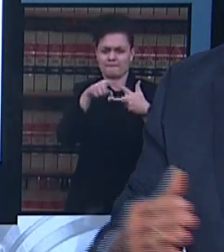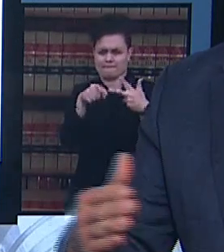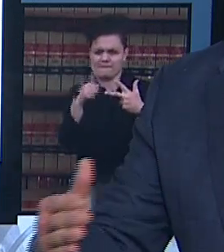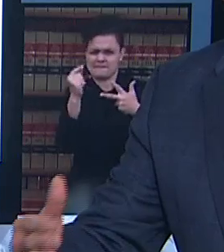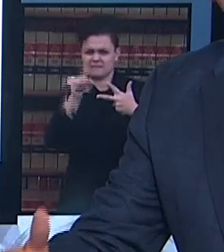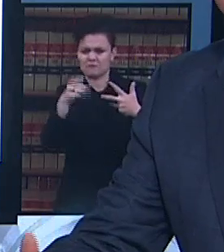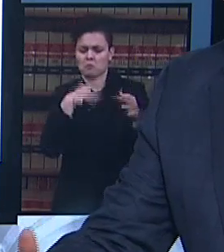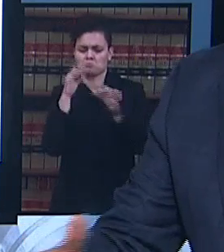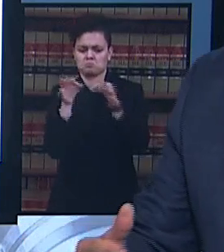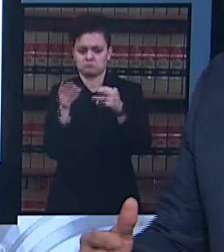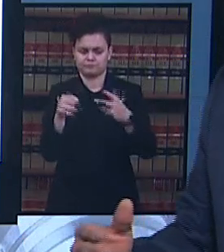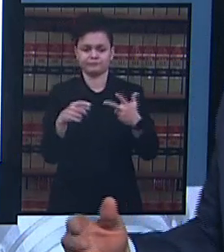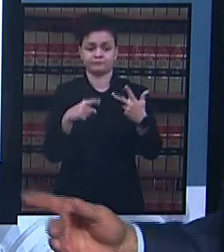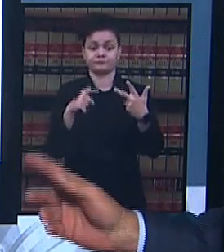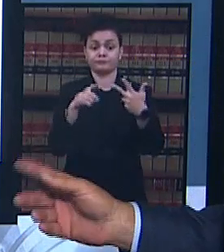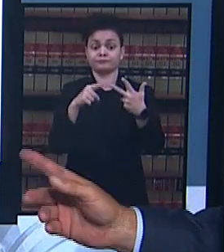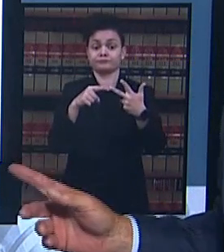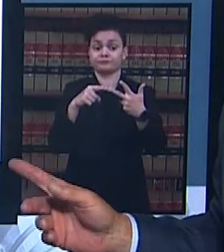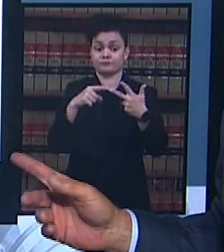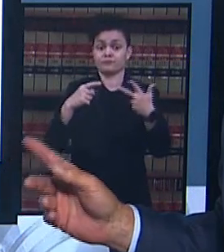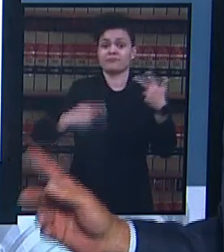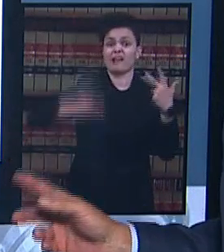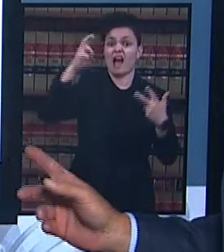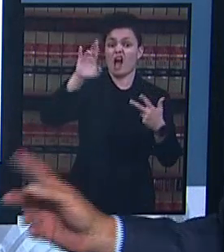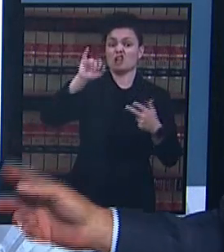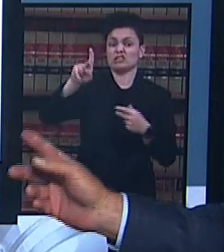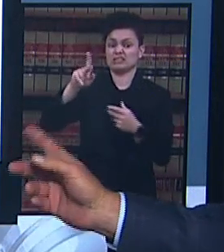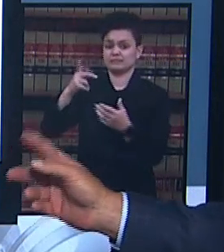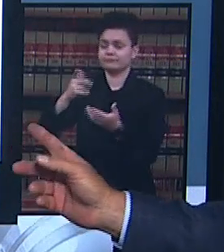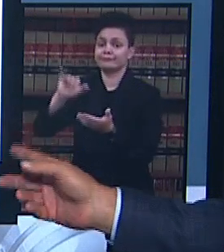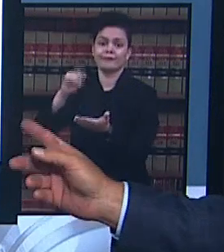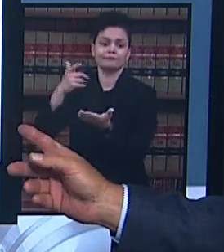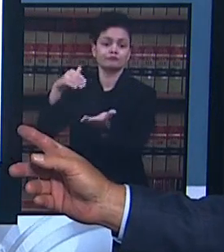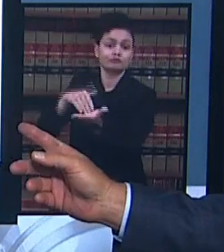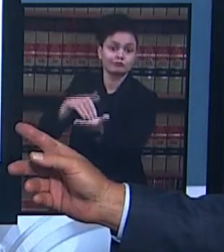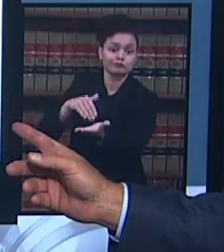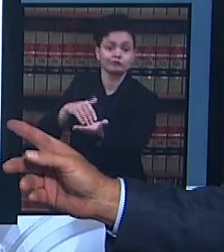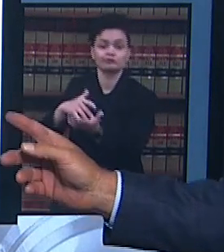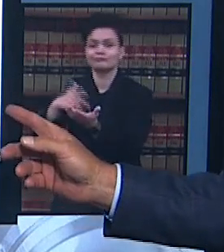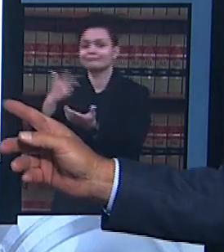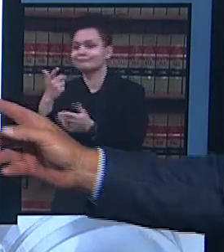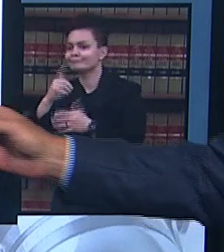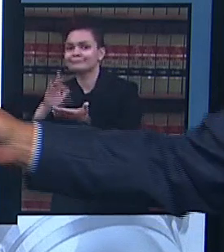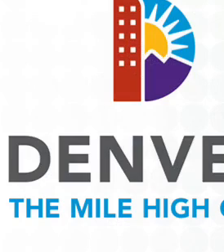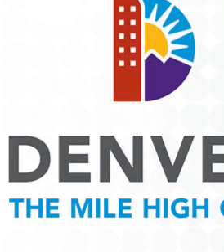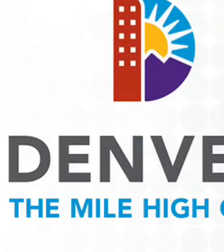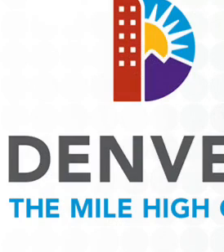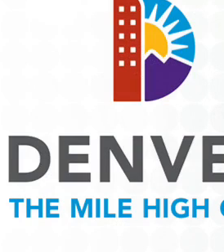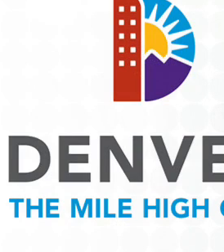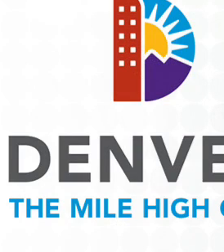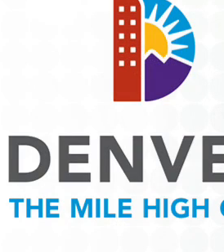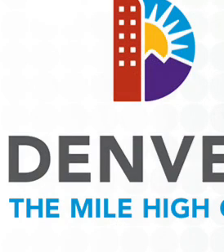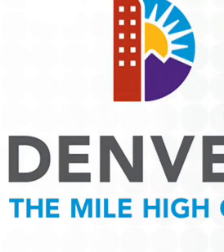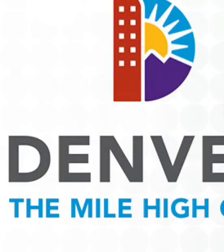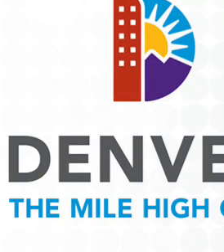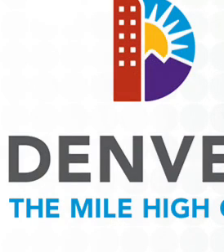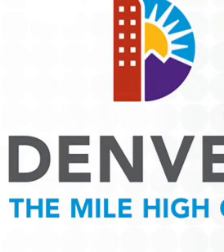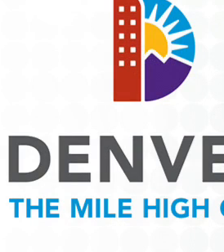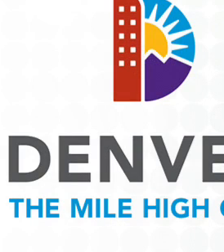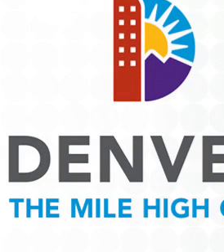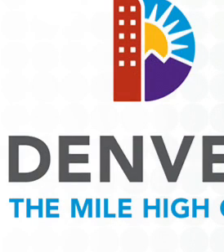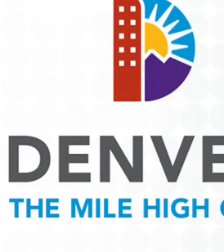order extends beyond city employees, impacts certain private sector workers as well. And there you see like first responders,